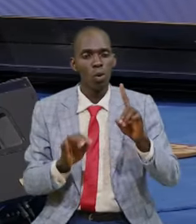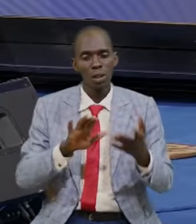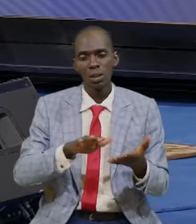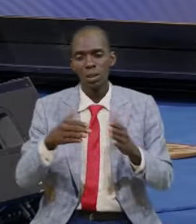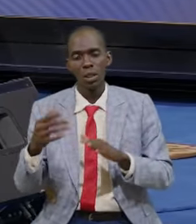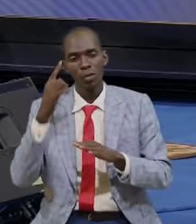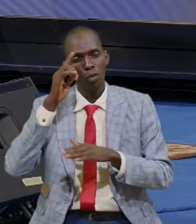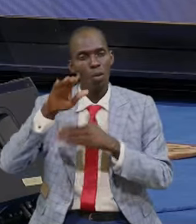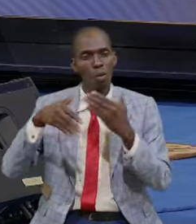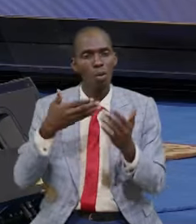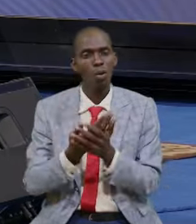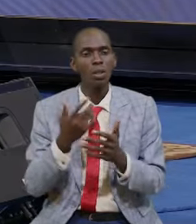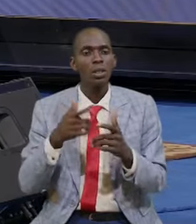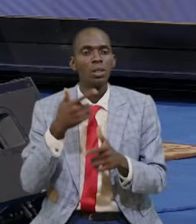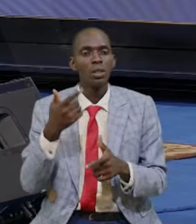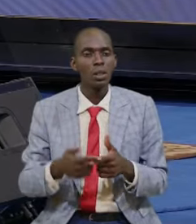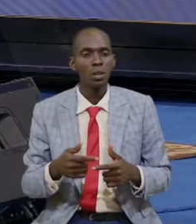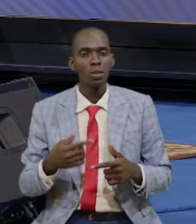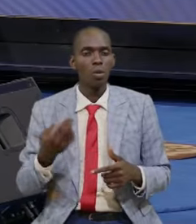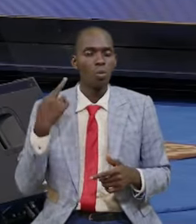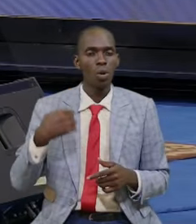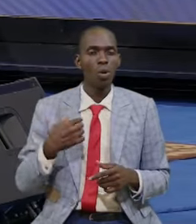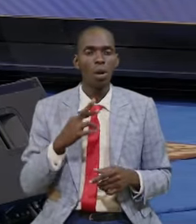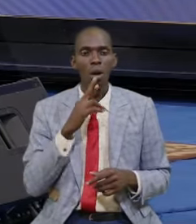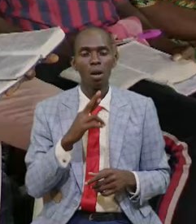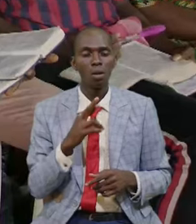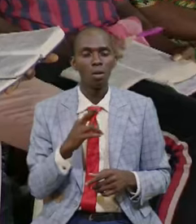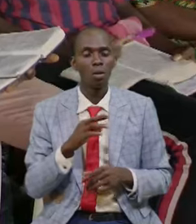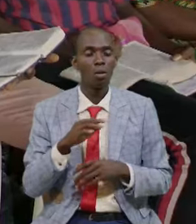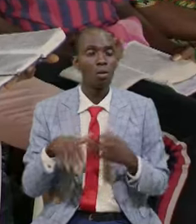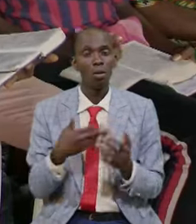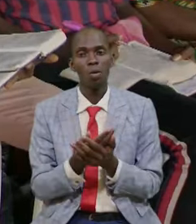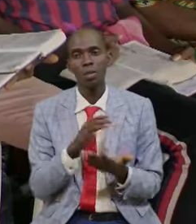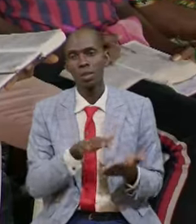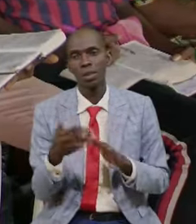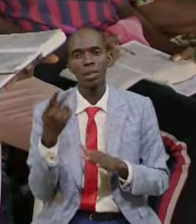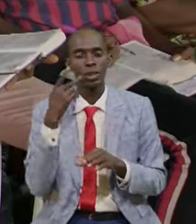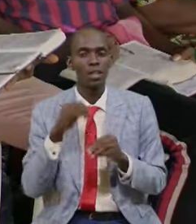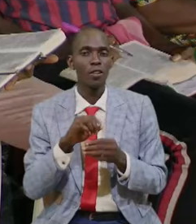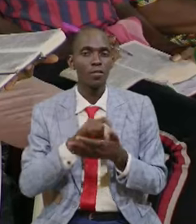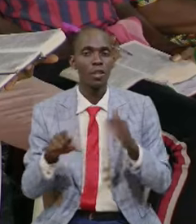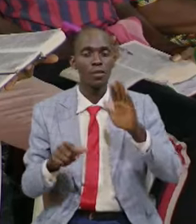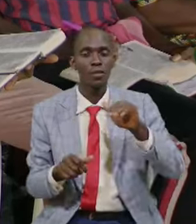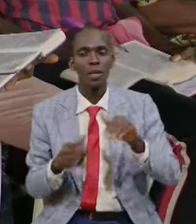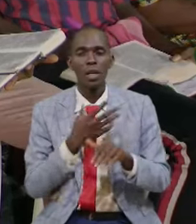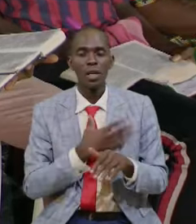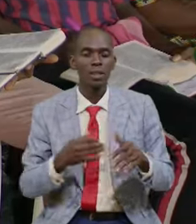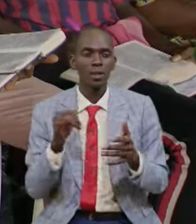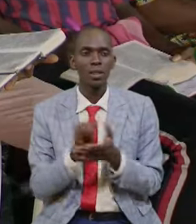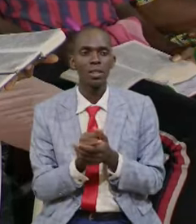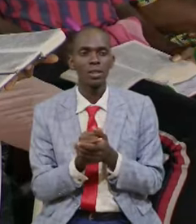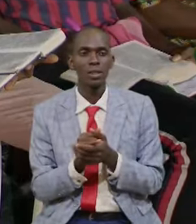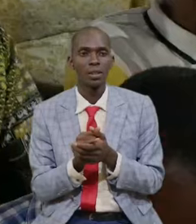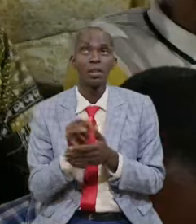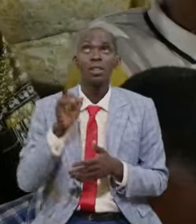then were all dead. Look at verse 15. In verse 15, and that he died